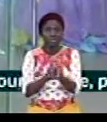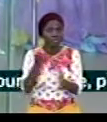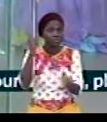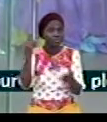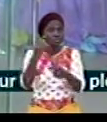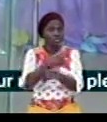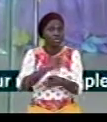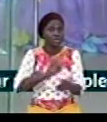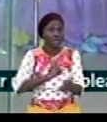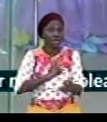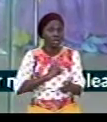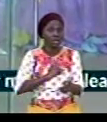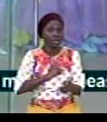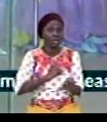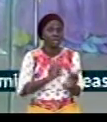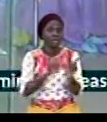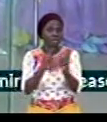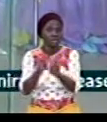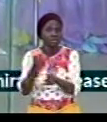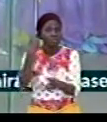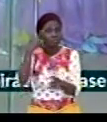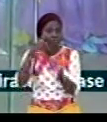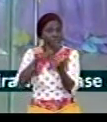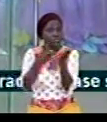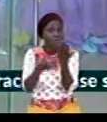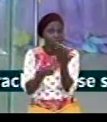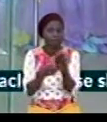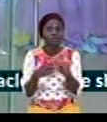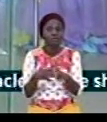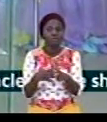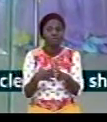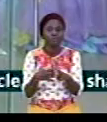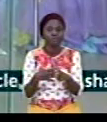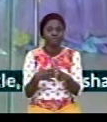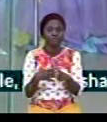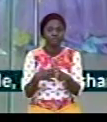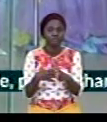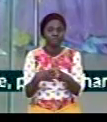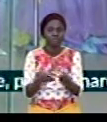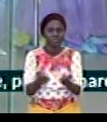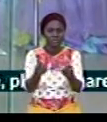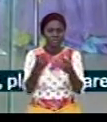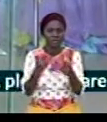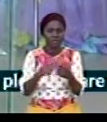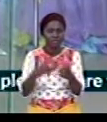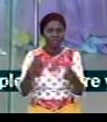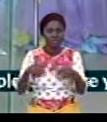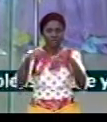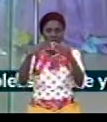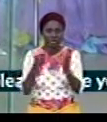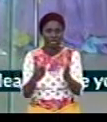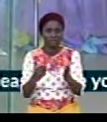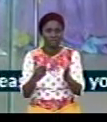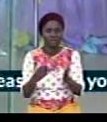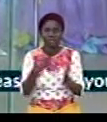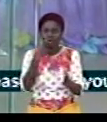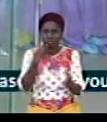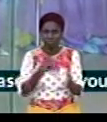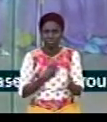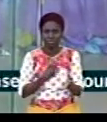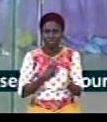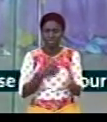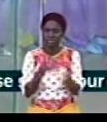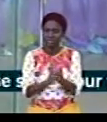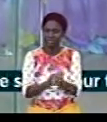crusade by my friend. He came to the house and told me, come, let us attend